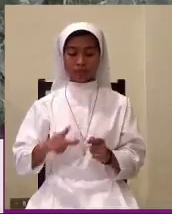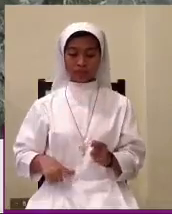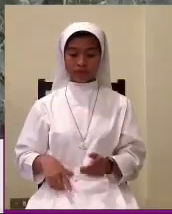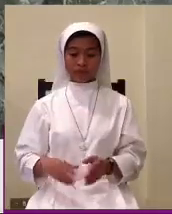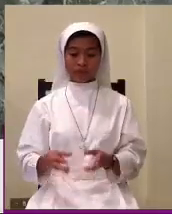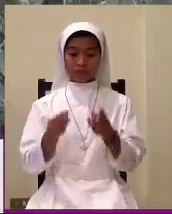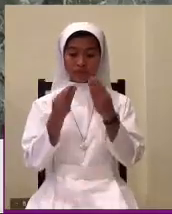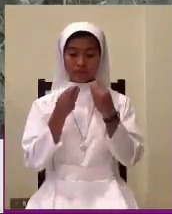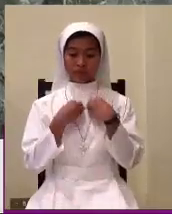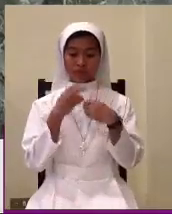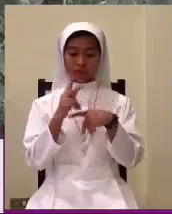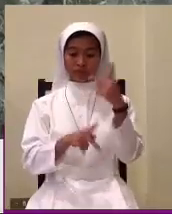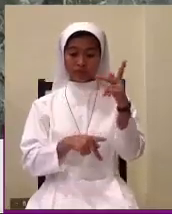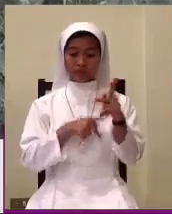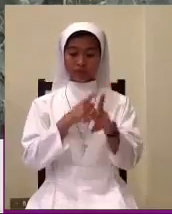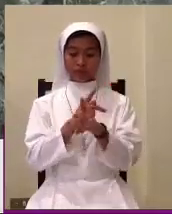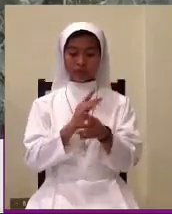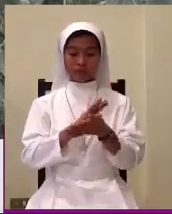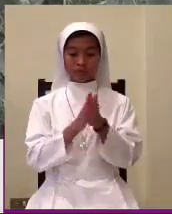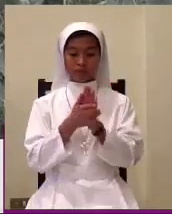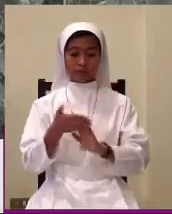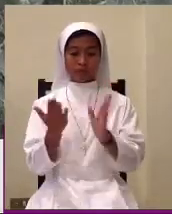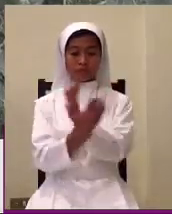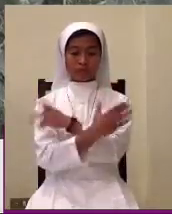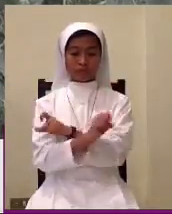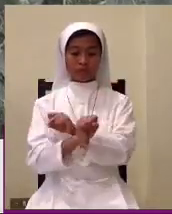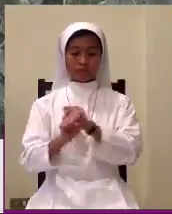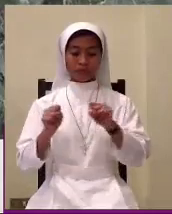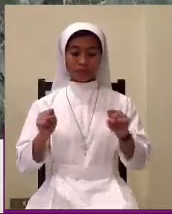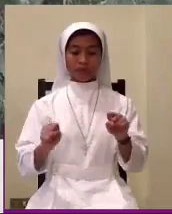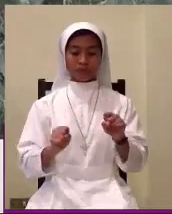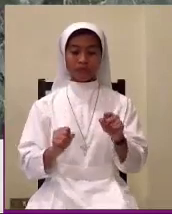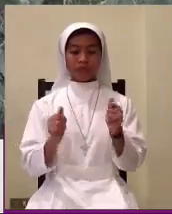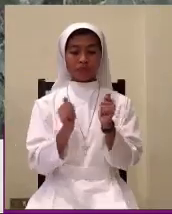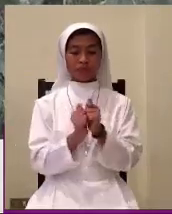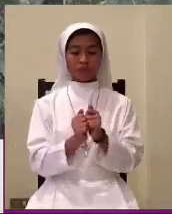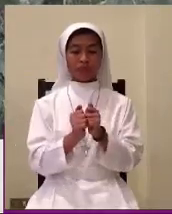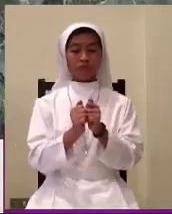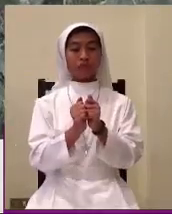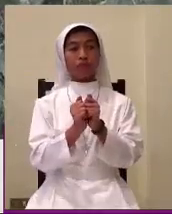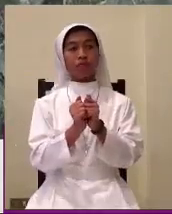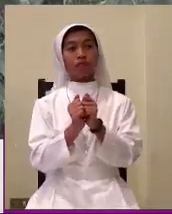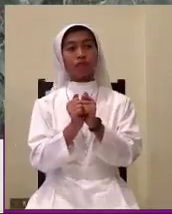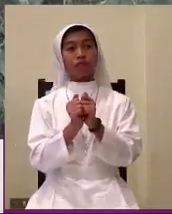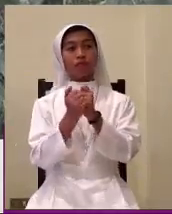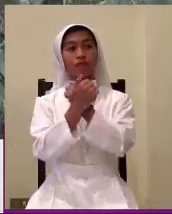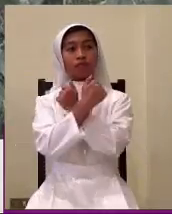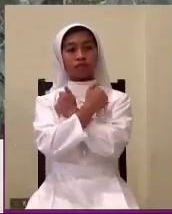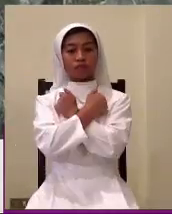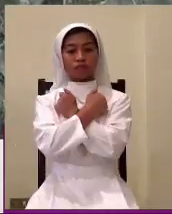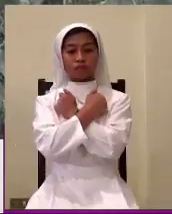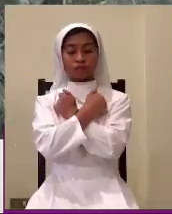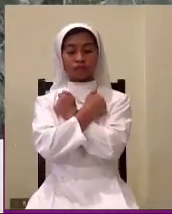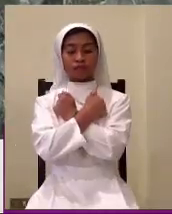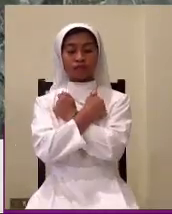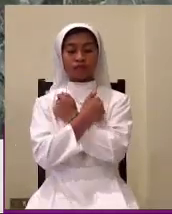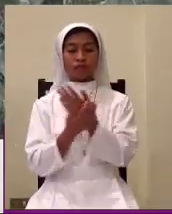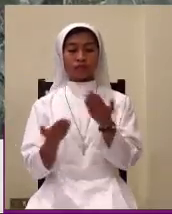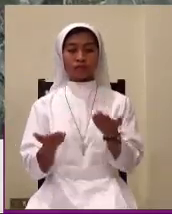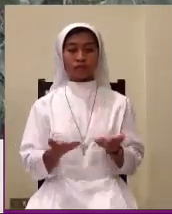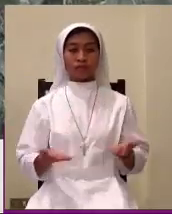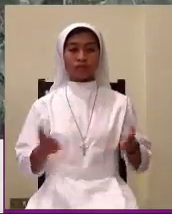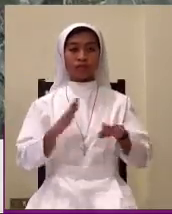of all the world. Be pleased to confirm in faith and charity your pilgrim church on earth with your